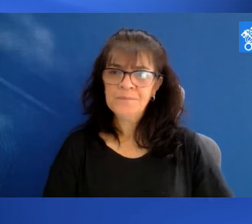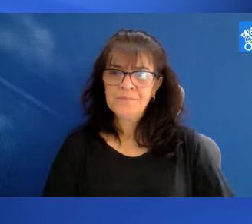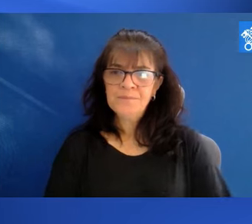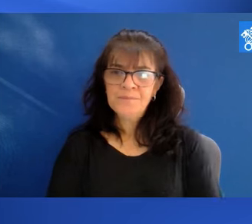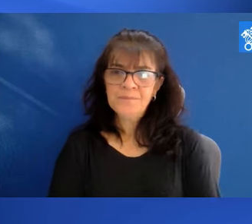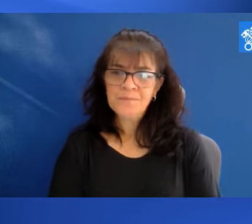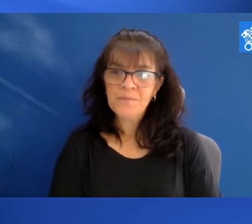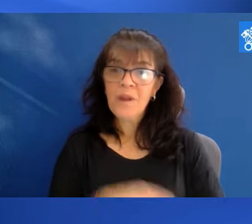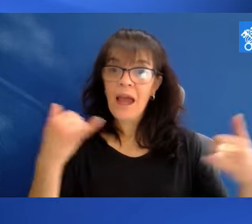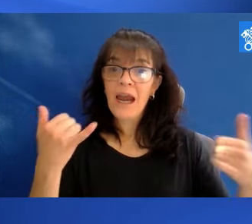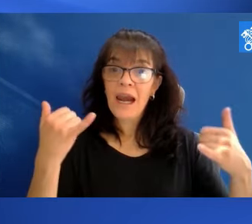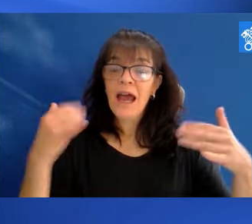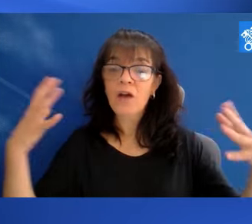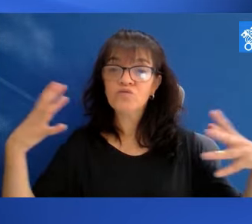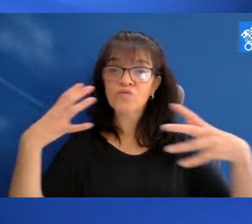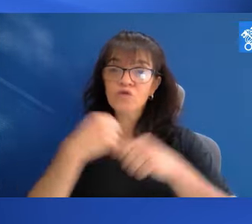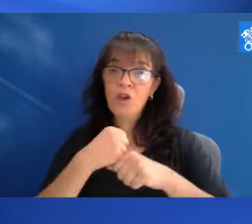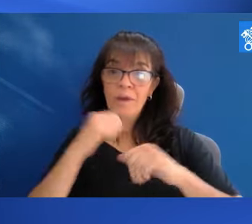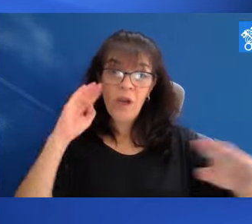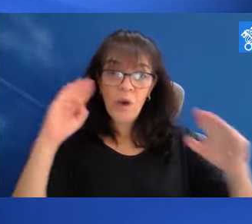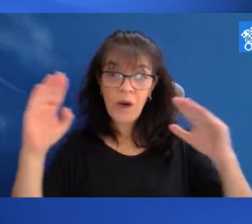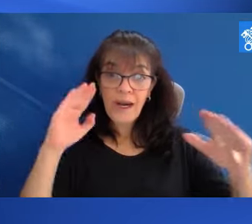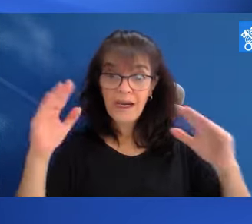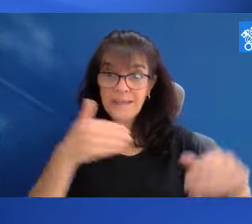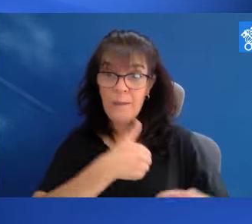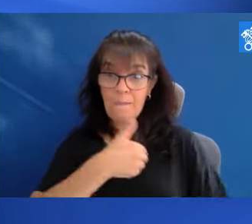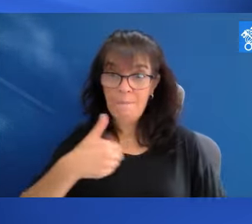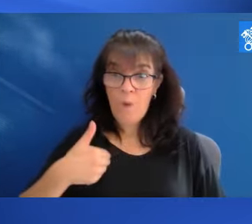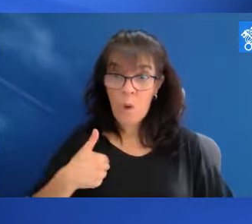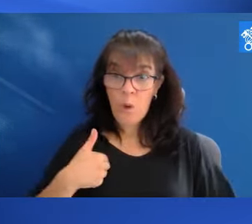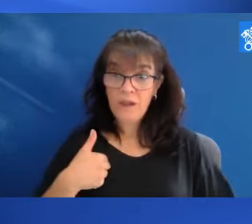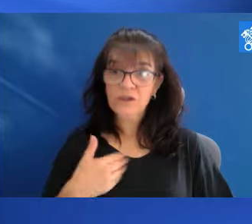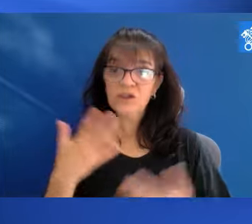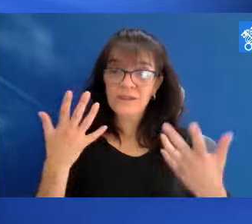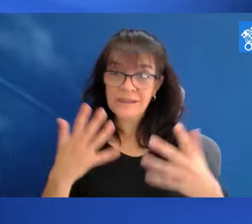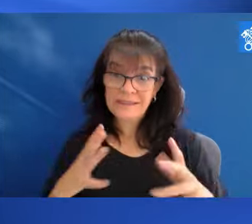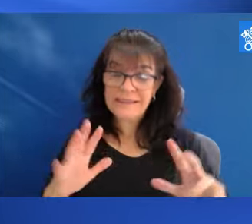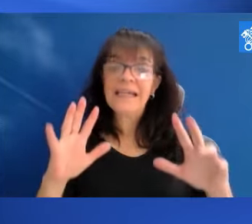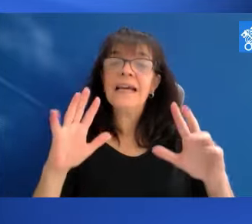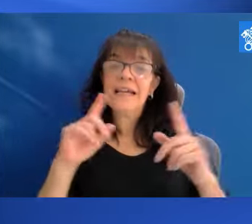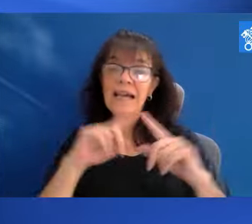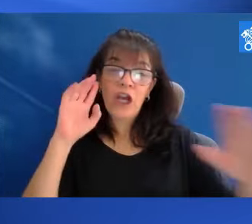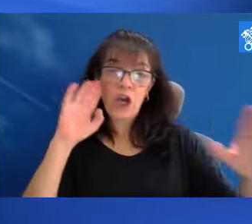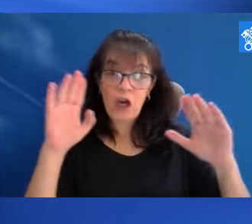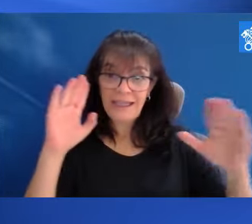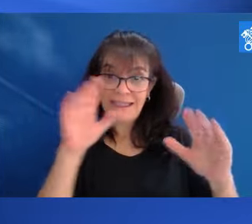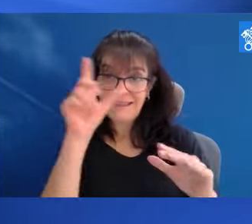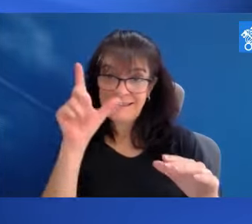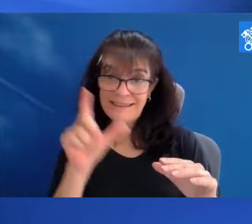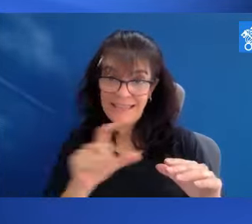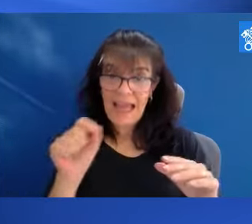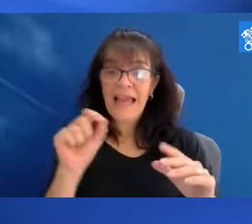And now the final summary and exchange of greetings, this time in Polish, and after that the Pope will then greet the Italian speaking